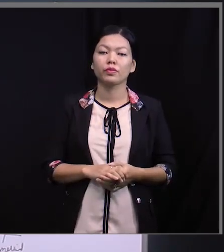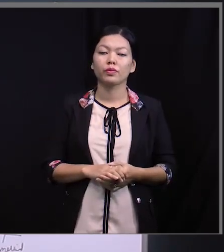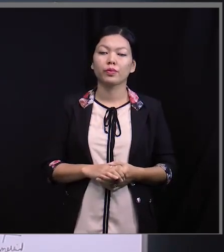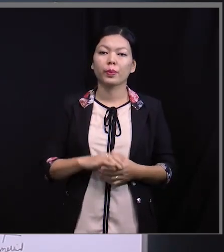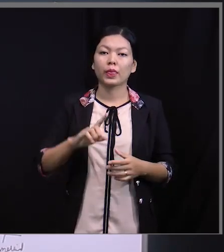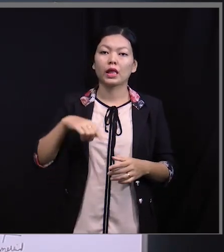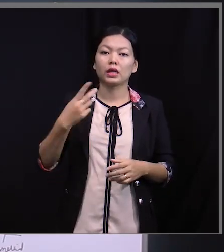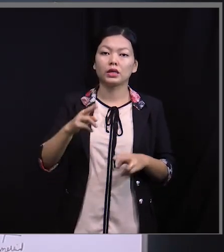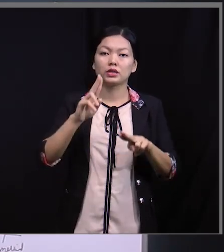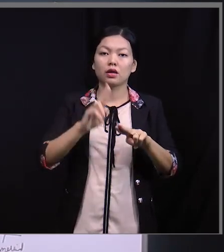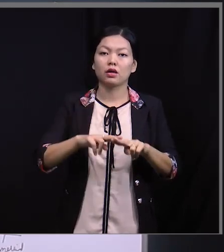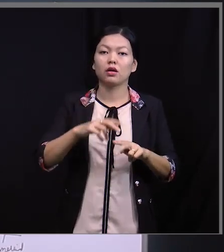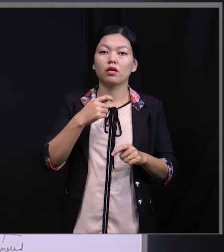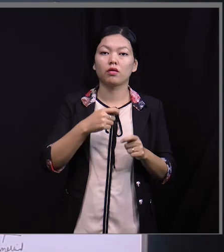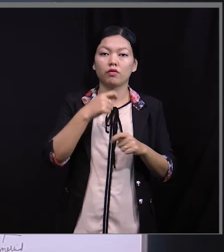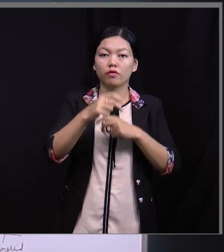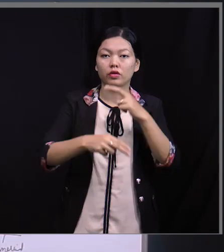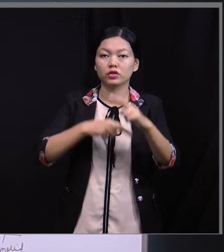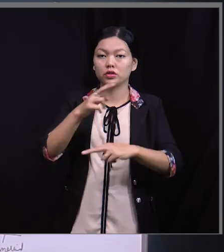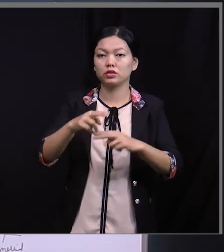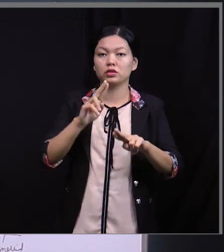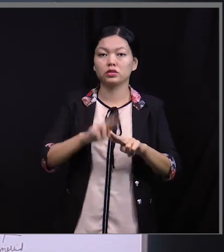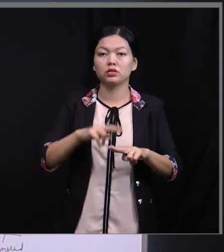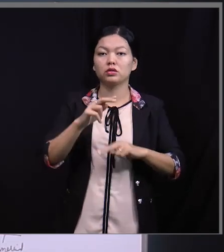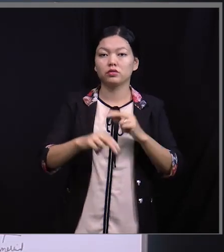to the functions of entrepreneurs. Here,